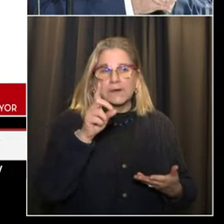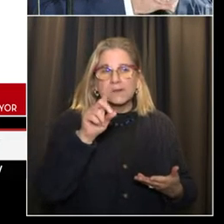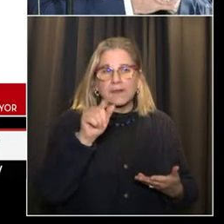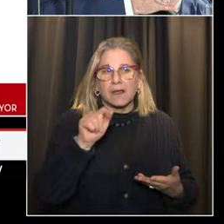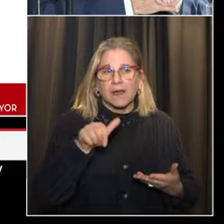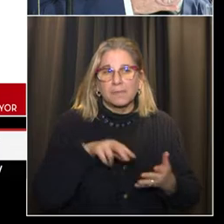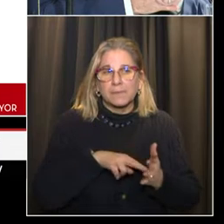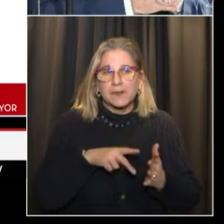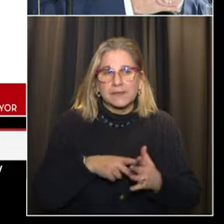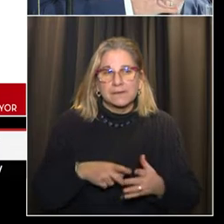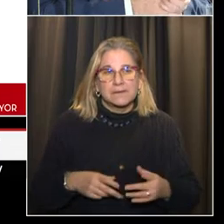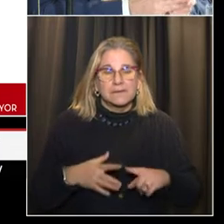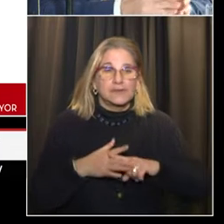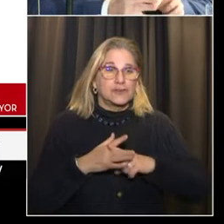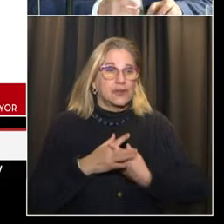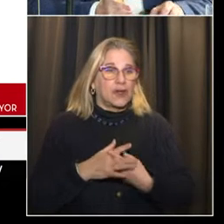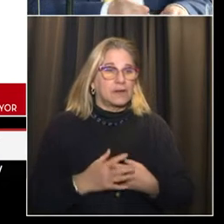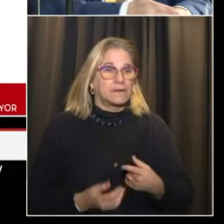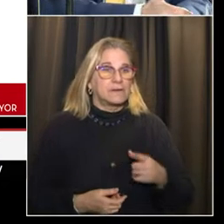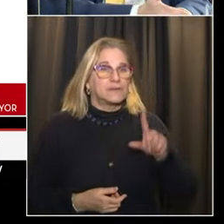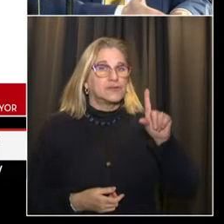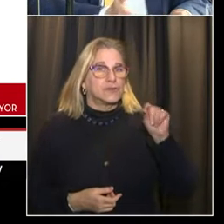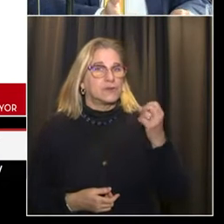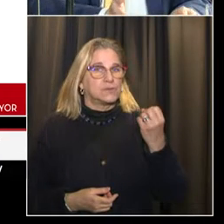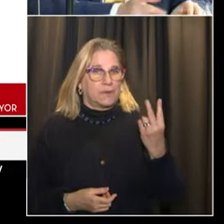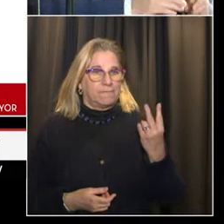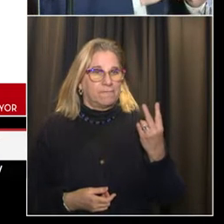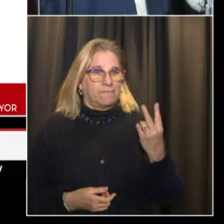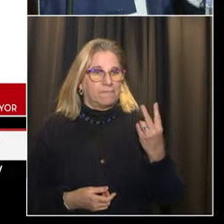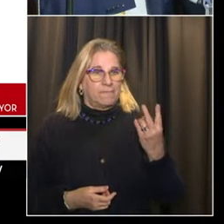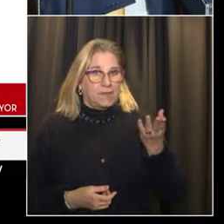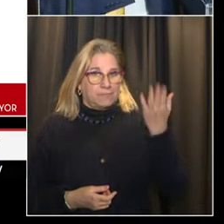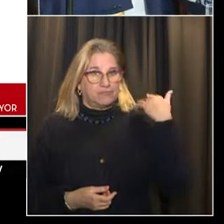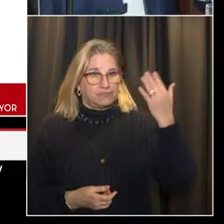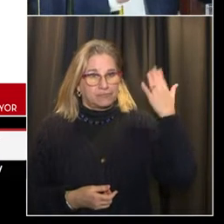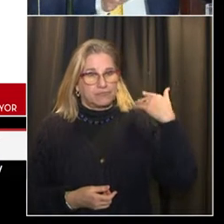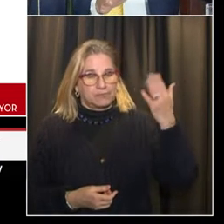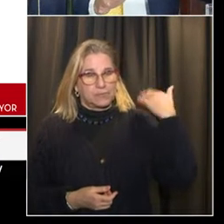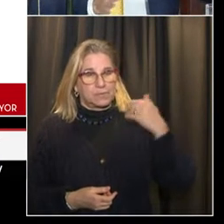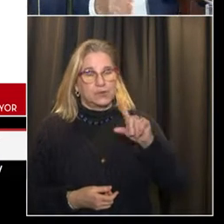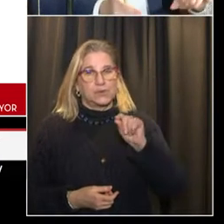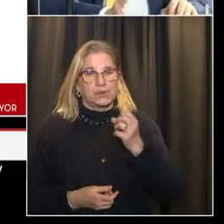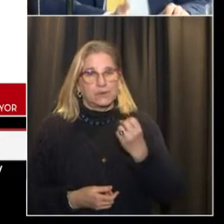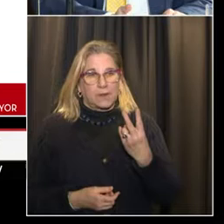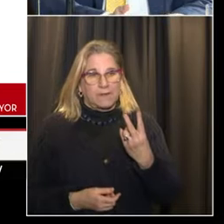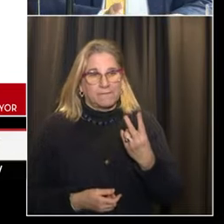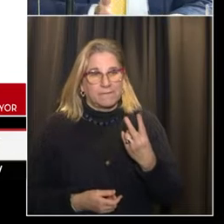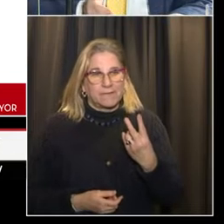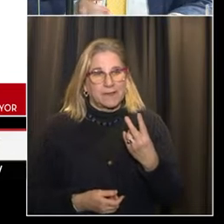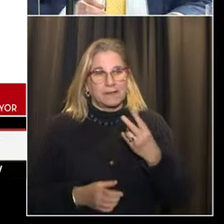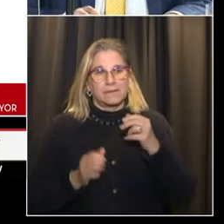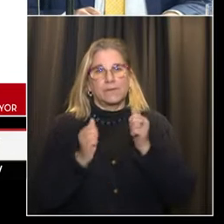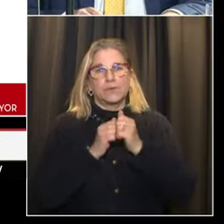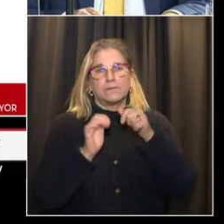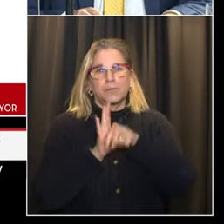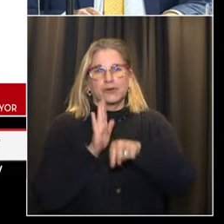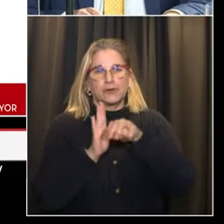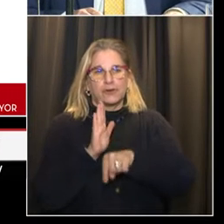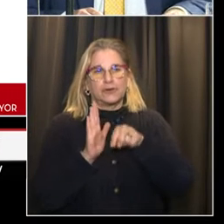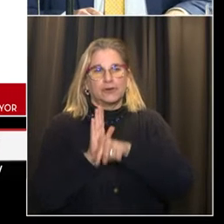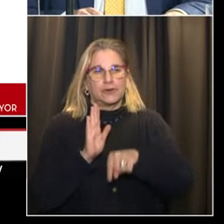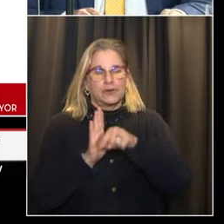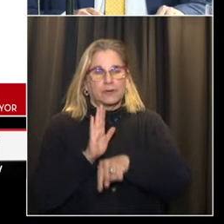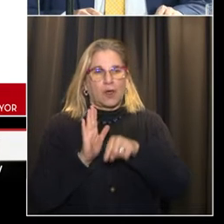for homicides as a city. On the right-hand side, you see a bunch of lines spreading out, and that's